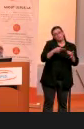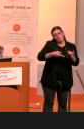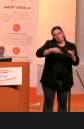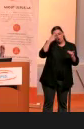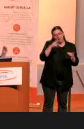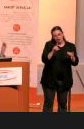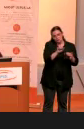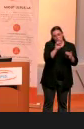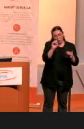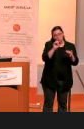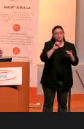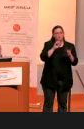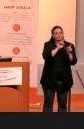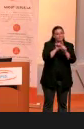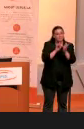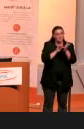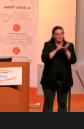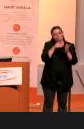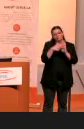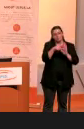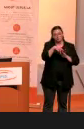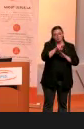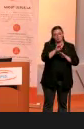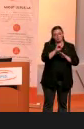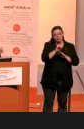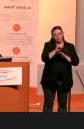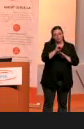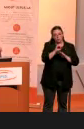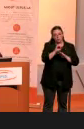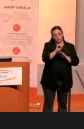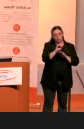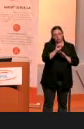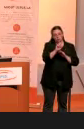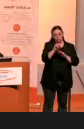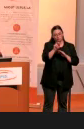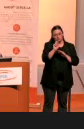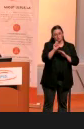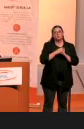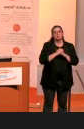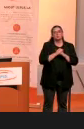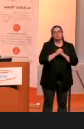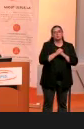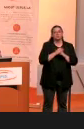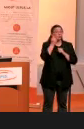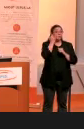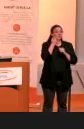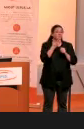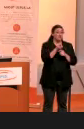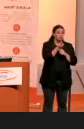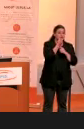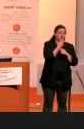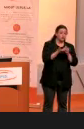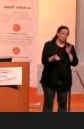prednisone, but patients who had had very little prednisone, and presumably the flip of that is that they'd had more